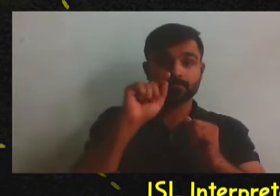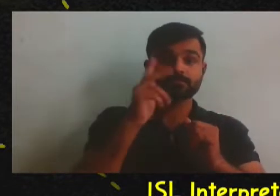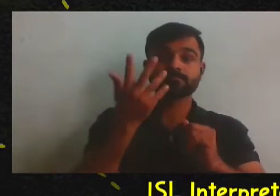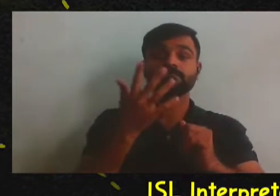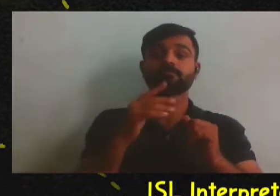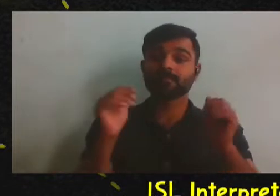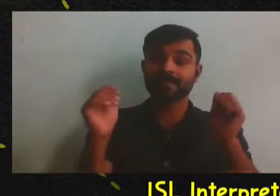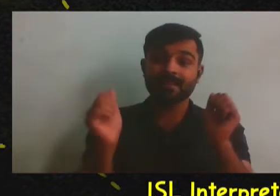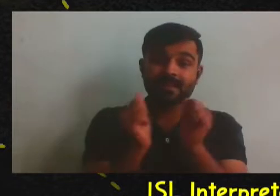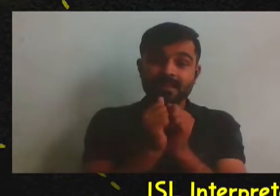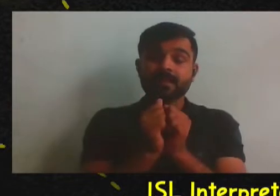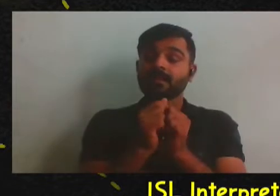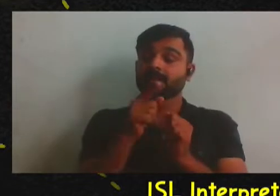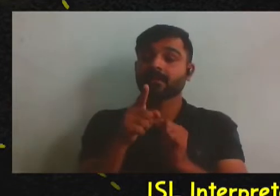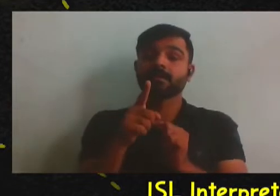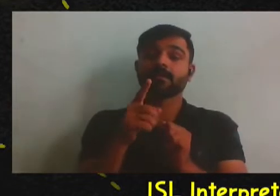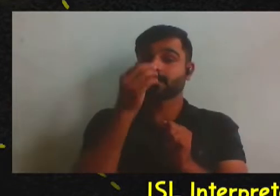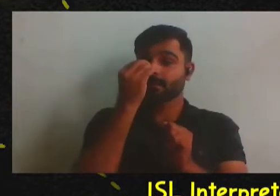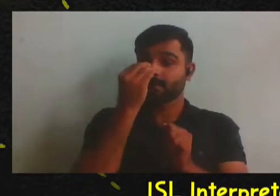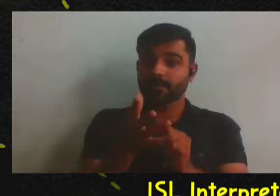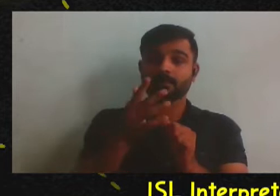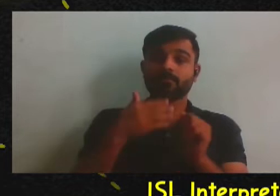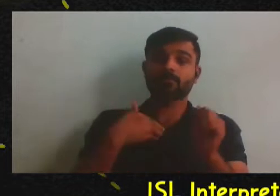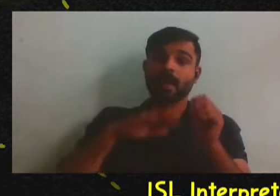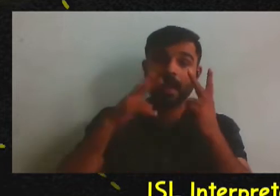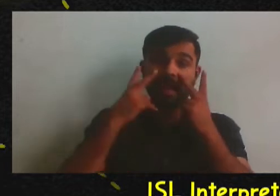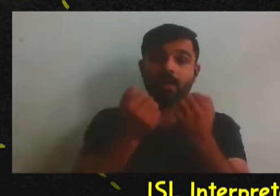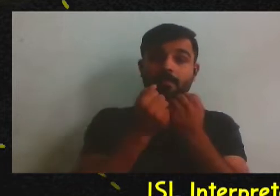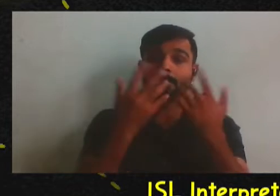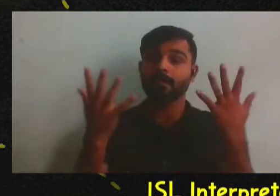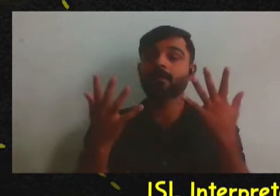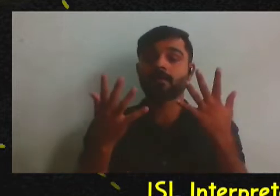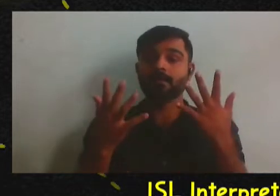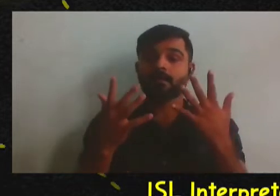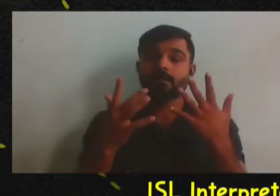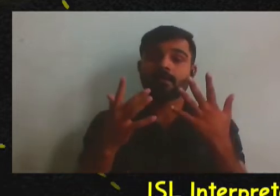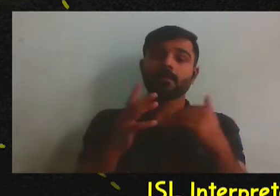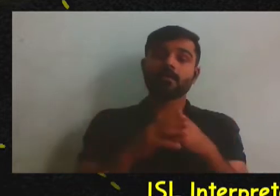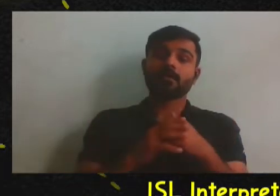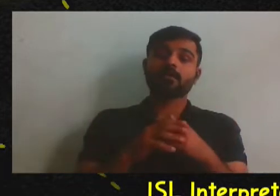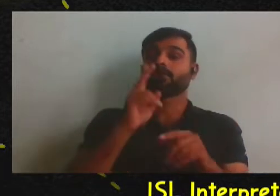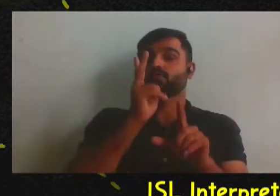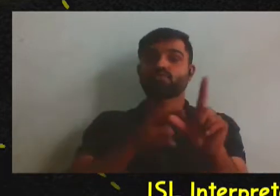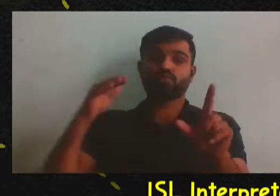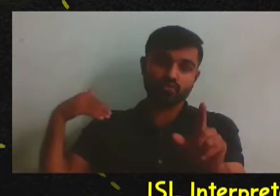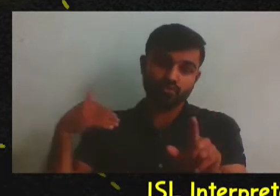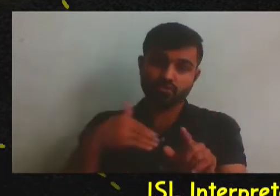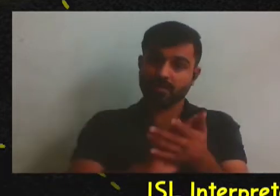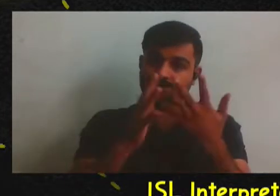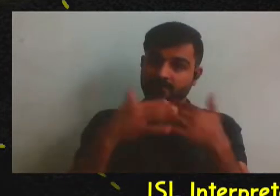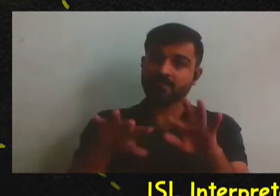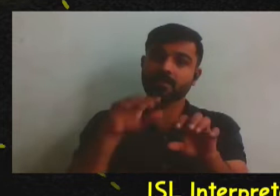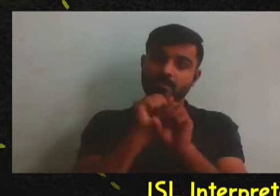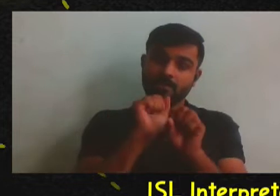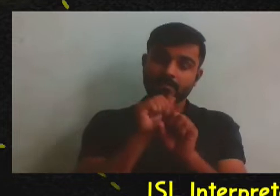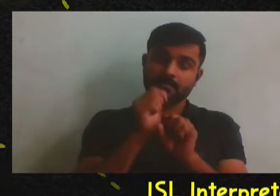that is only that what we have seen over the last 2 decades that we've done this work is that